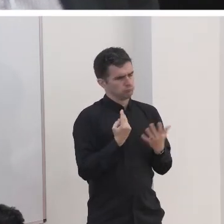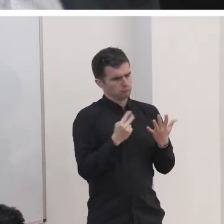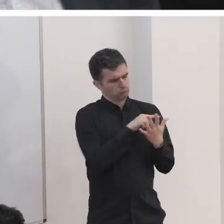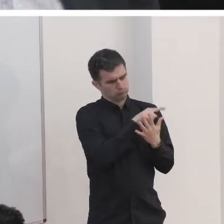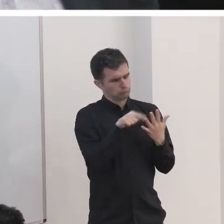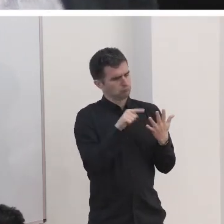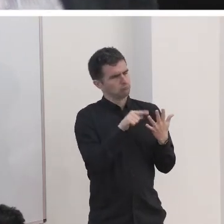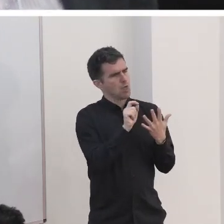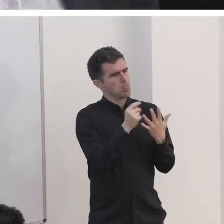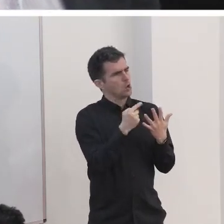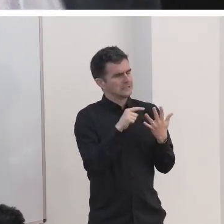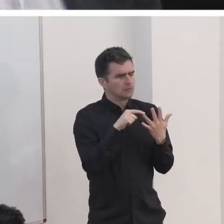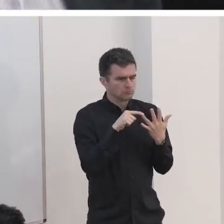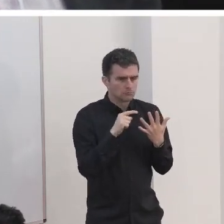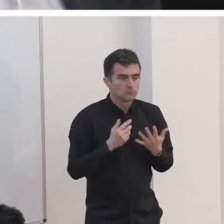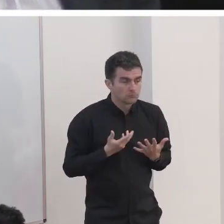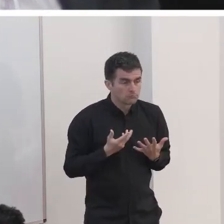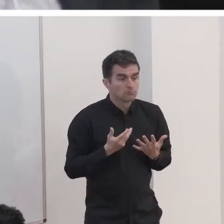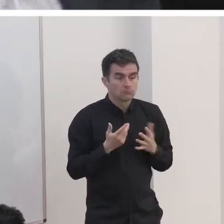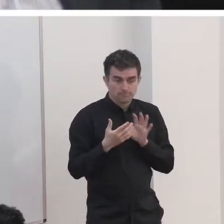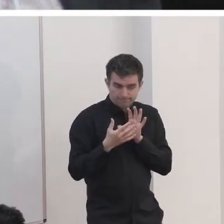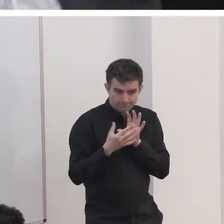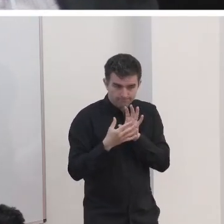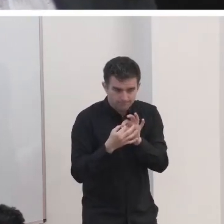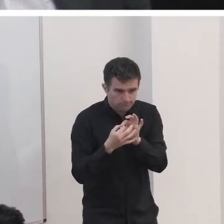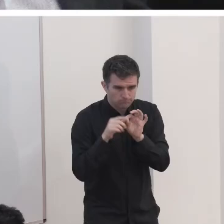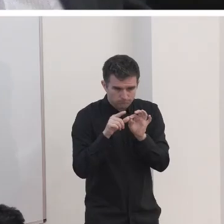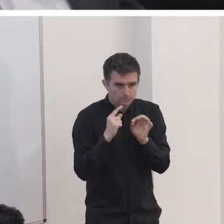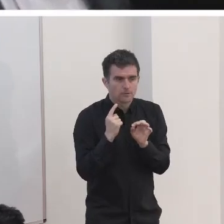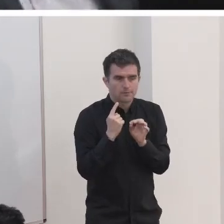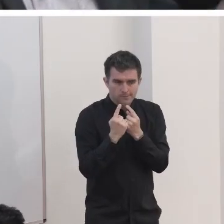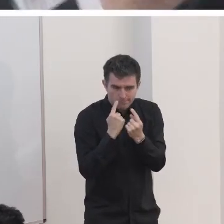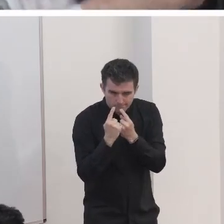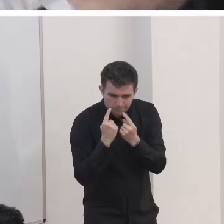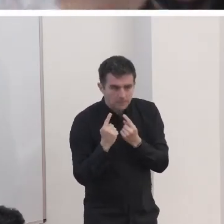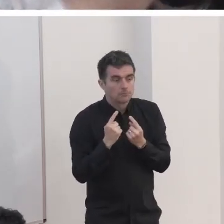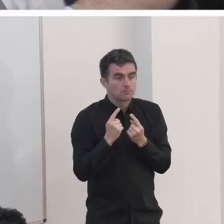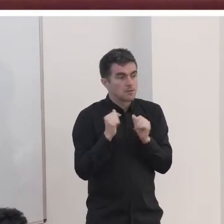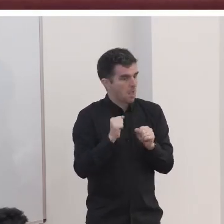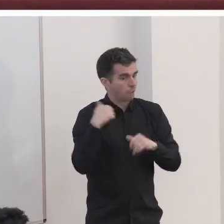opportunity is very great for us. We are very, very happy. Thank you very much. God bless you all.